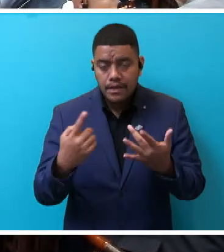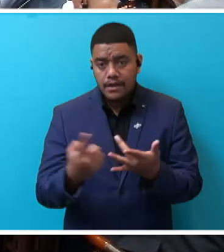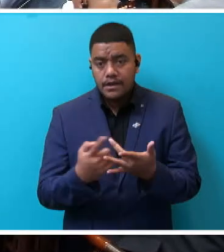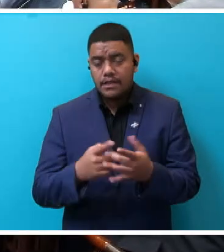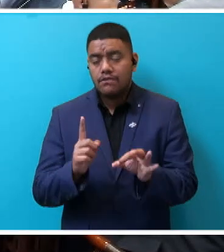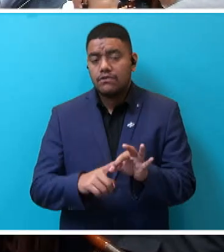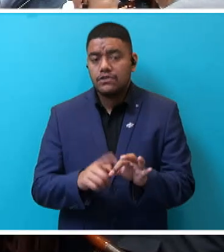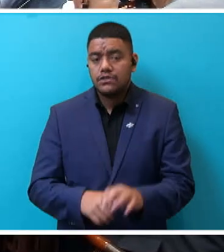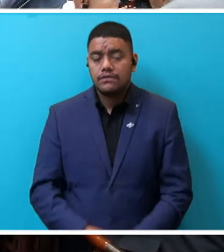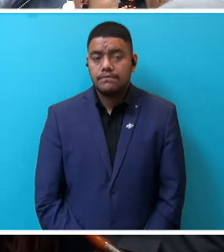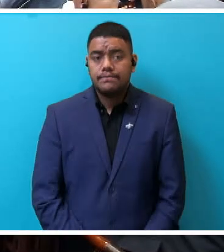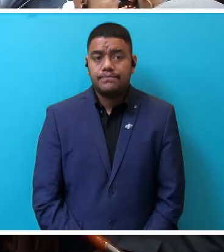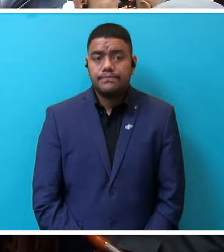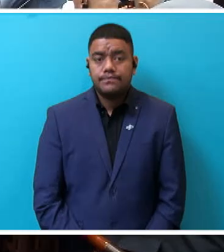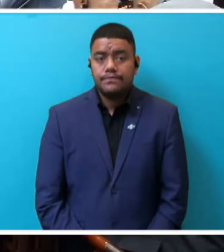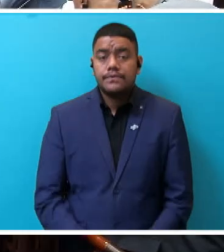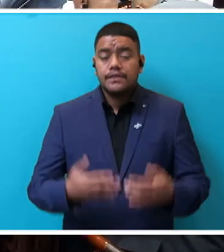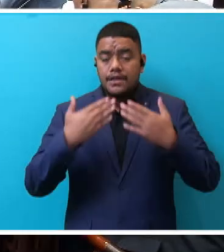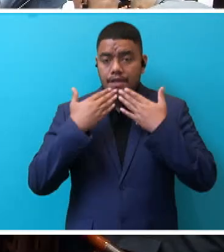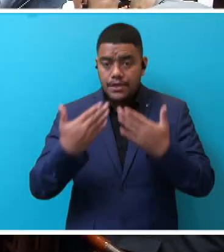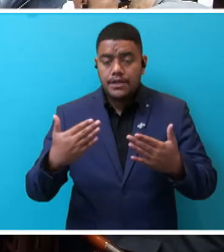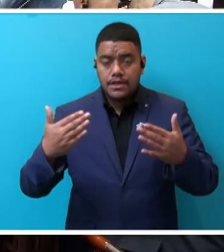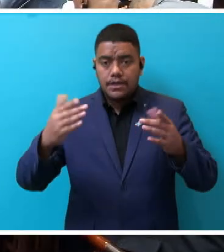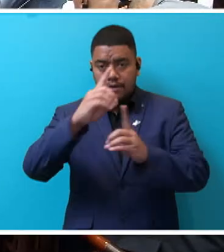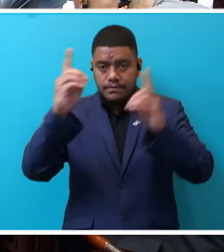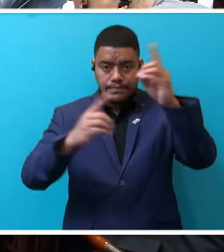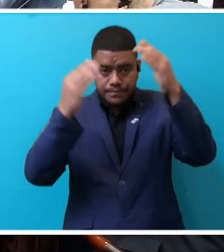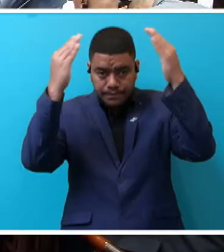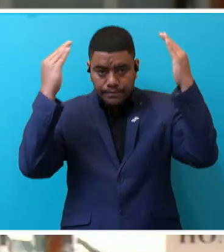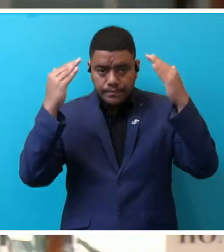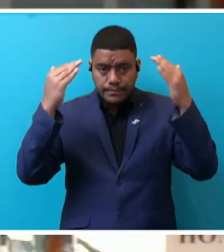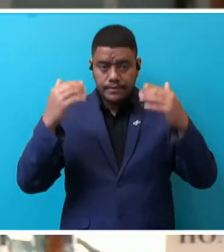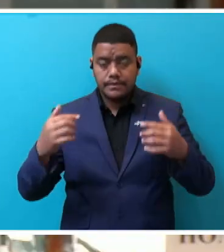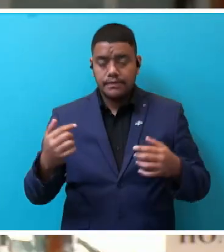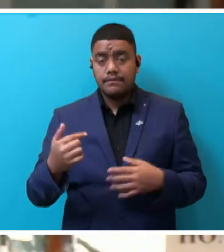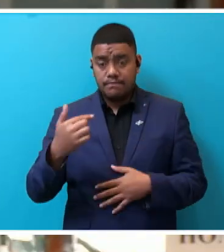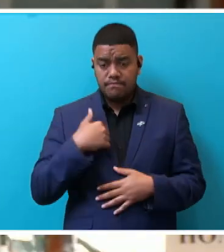supplementary question, Honourable Nath. Thank you, Madam Deputy Speaker. Madam Deputy Speaker,